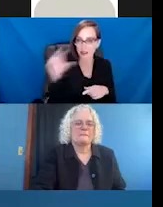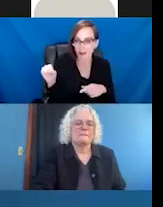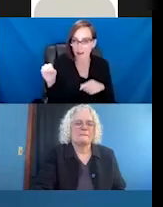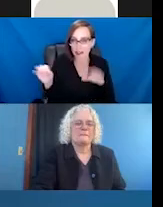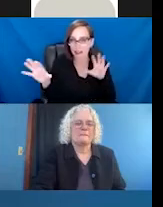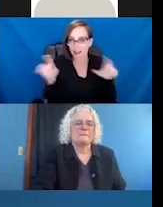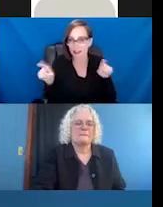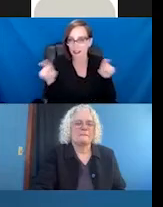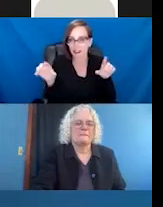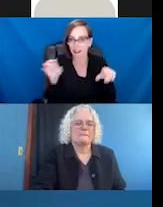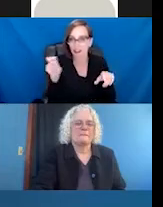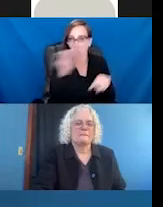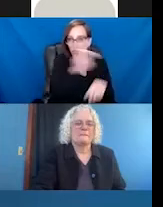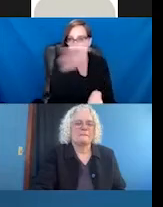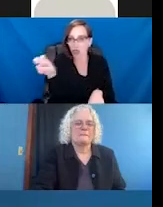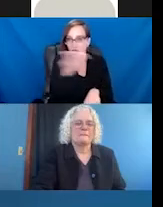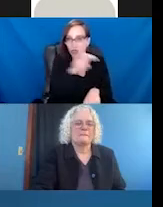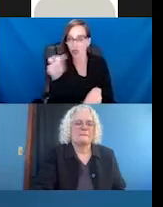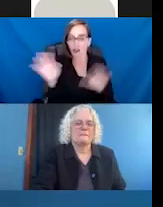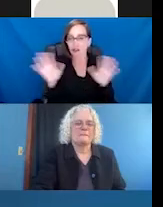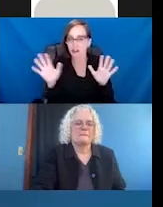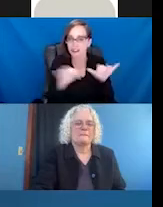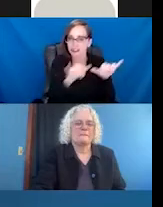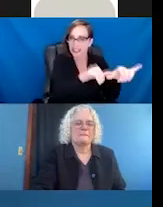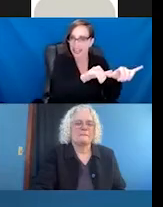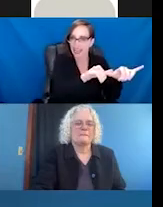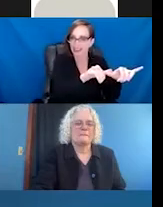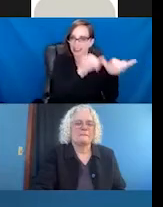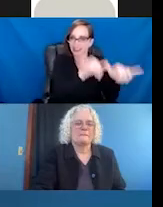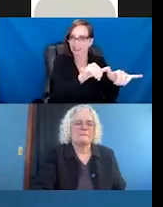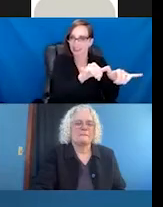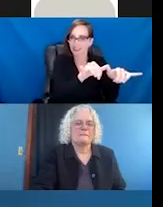industry and obviously be